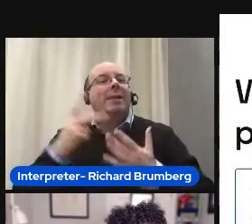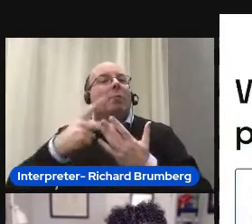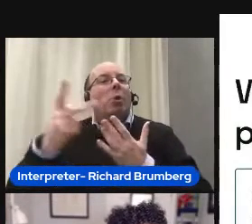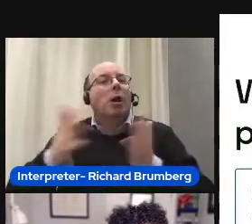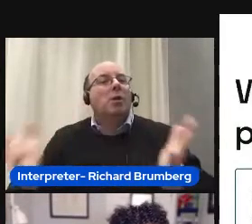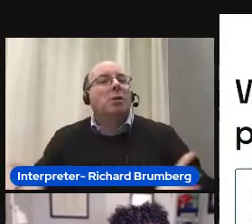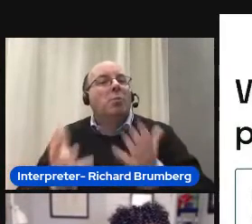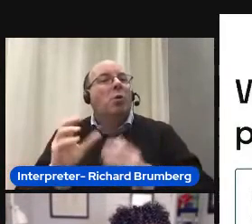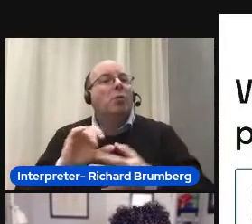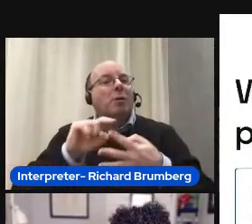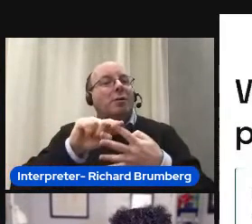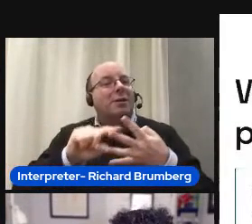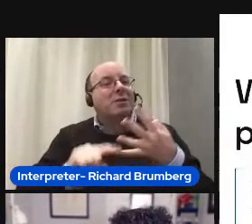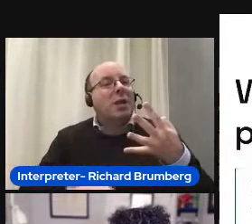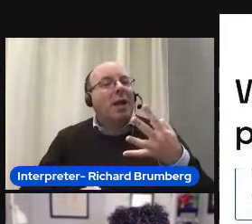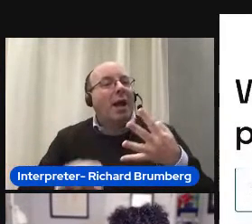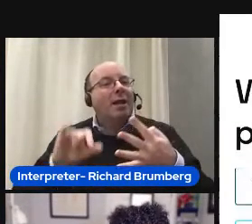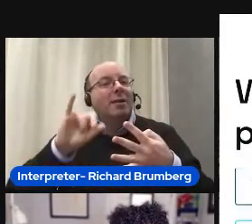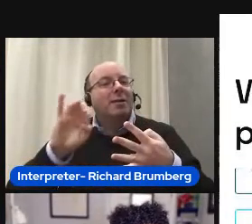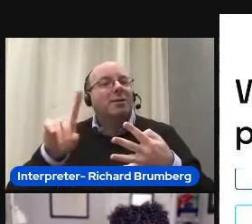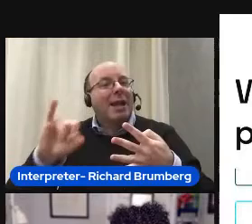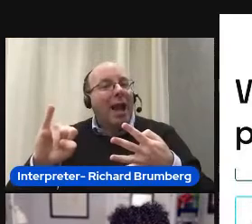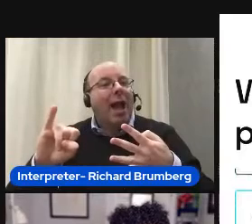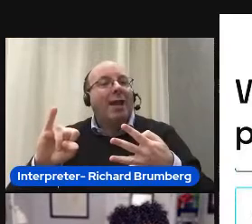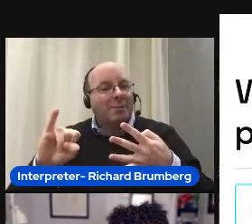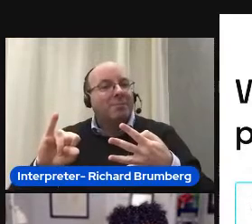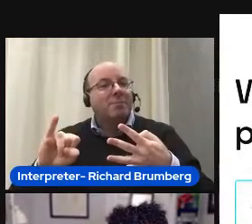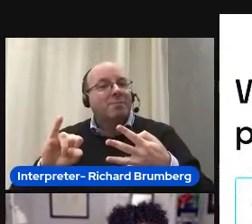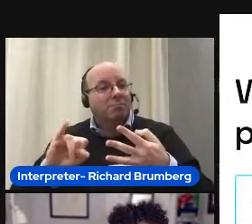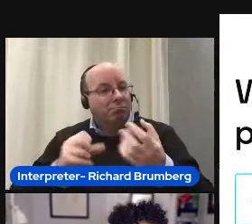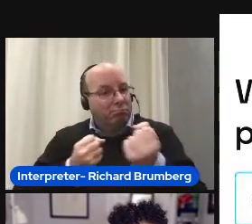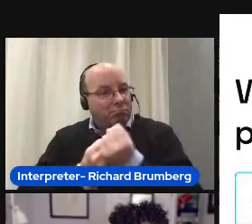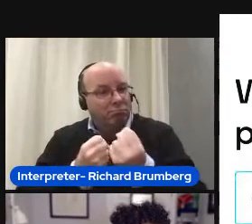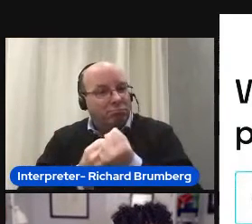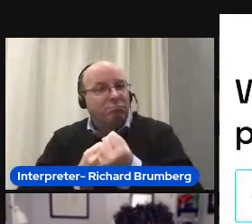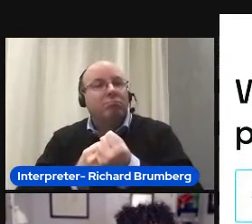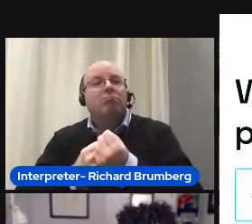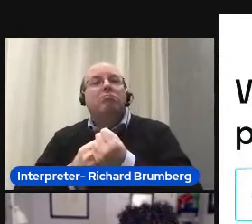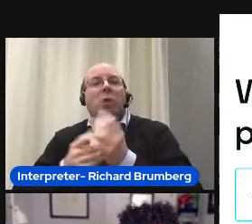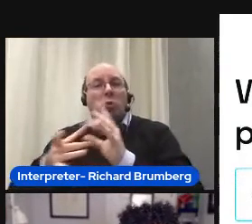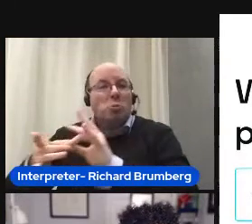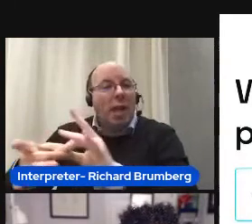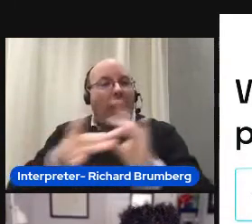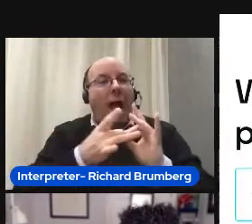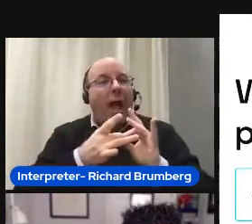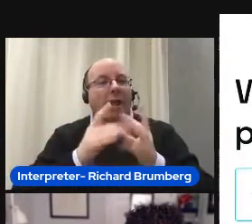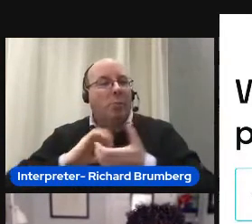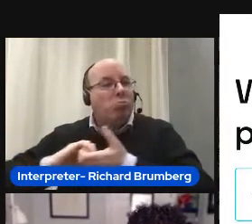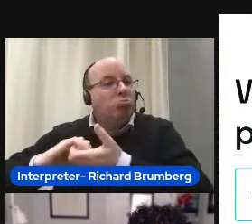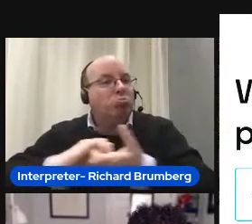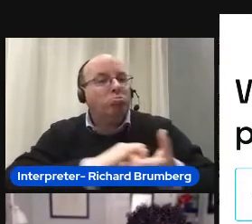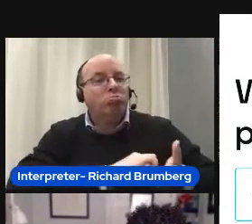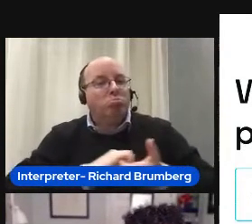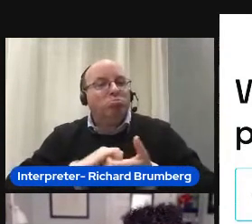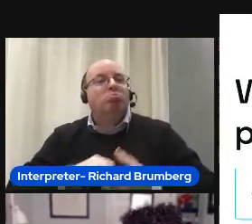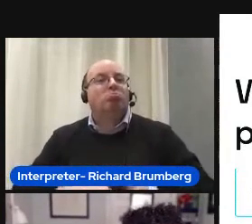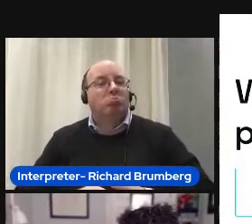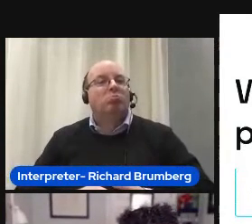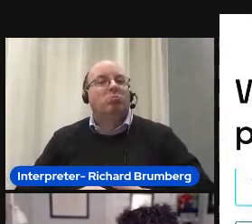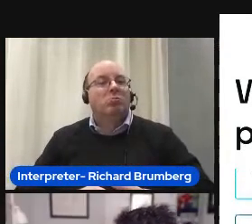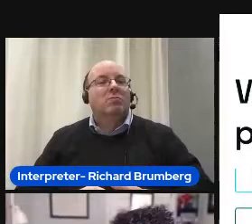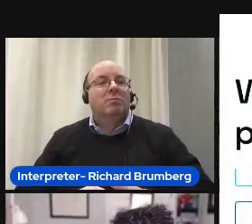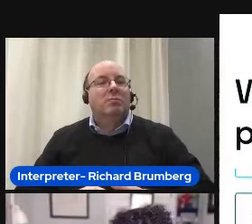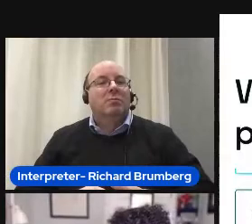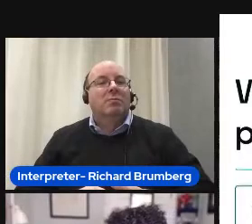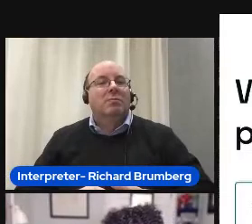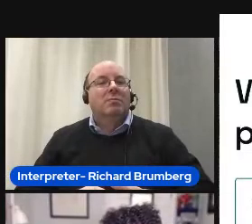promote JEDI, fighting anti-Semitism, unite and stand together. I just want to, just because